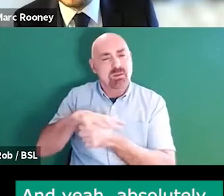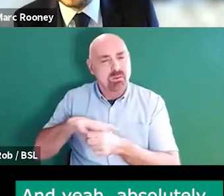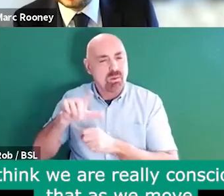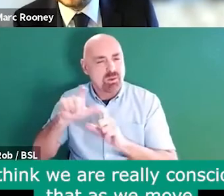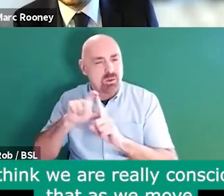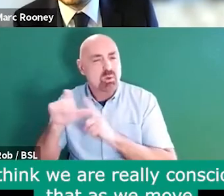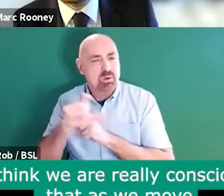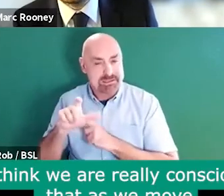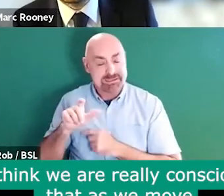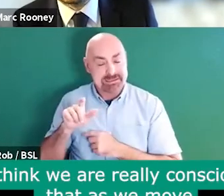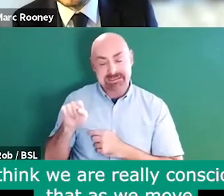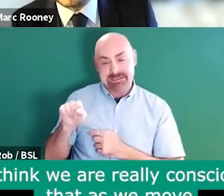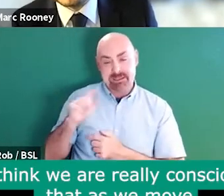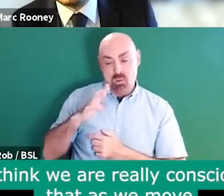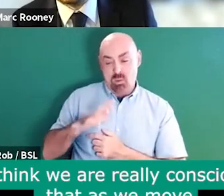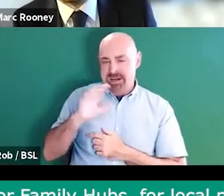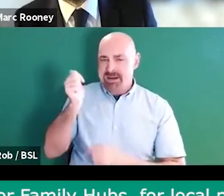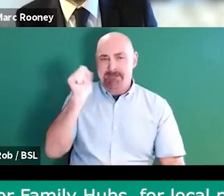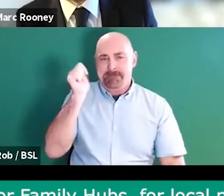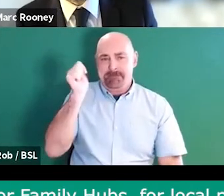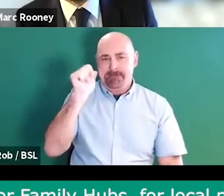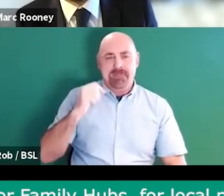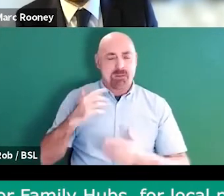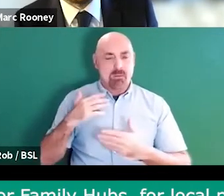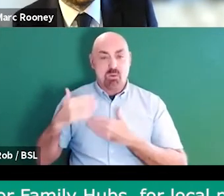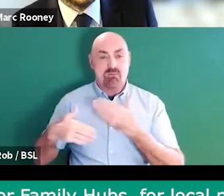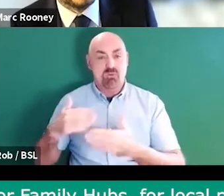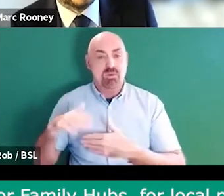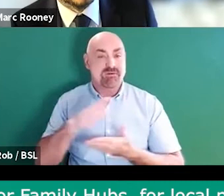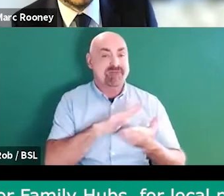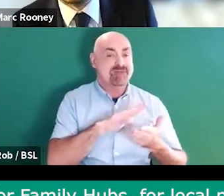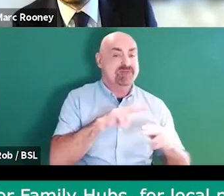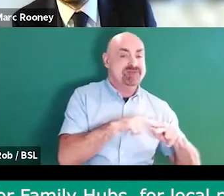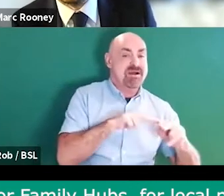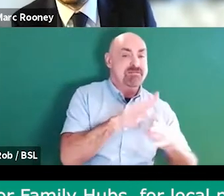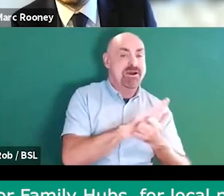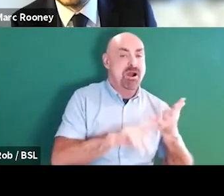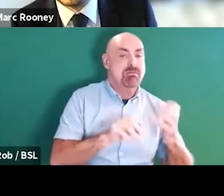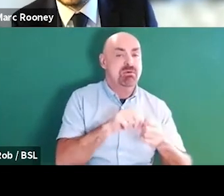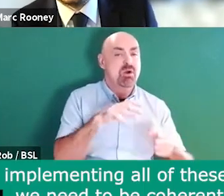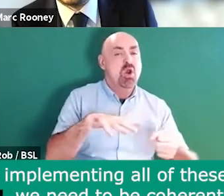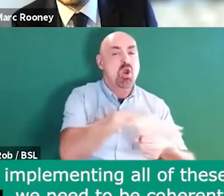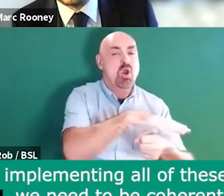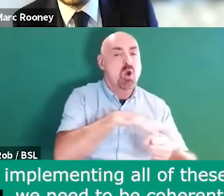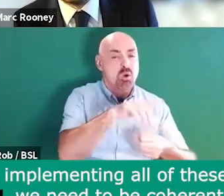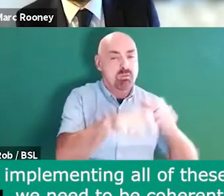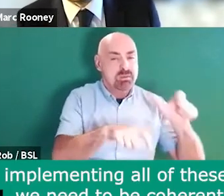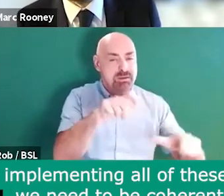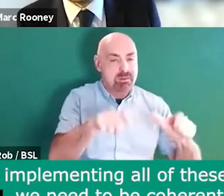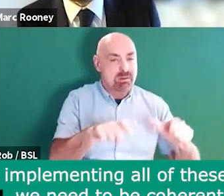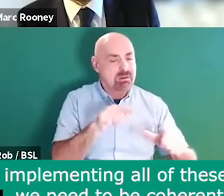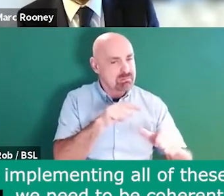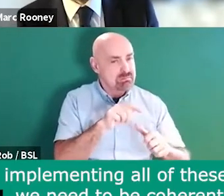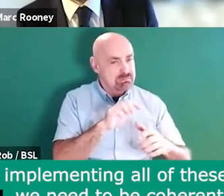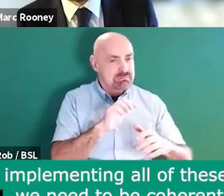yeah, absolutely, I think we are really conscious that as we move forward with family hubs, for local people who are implementing